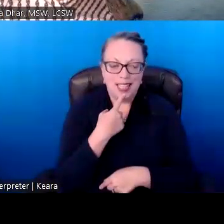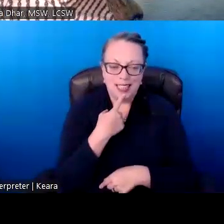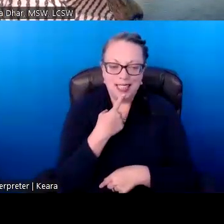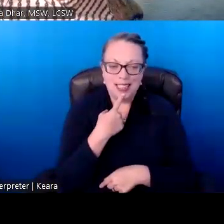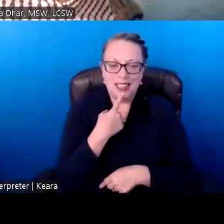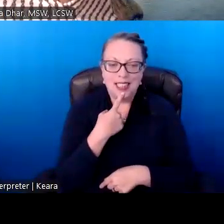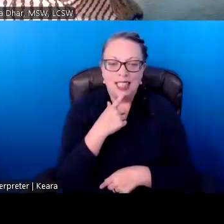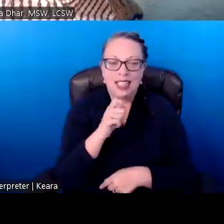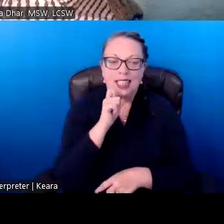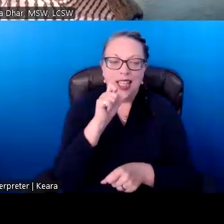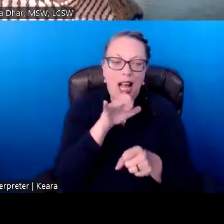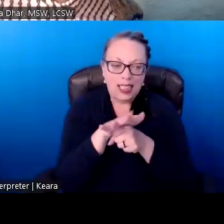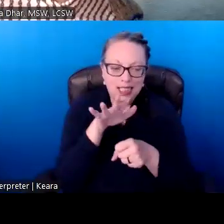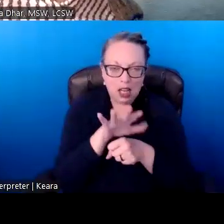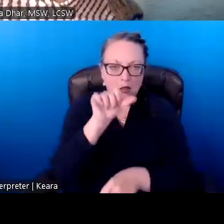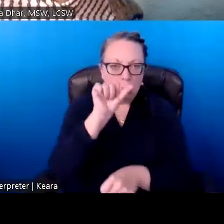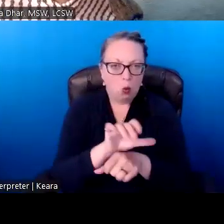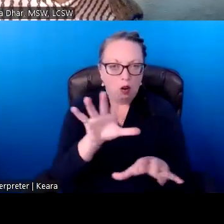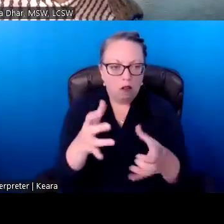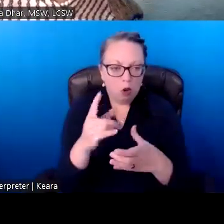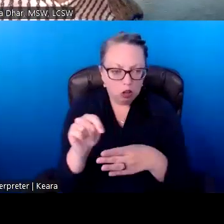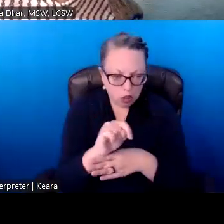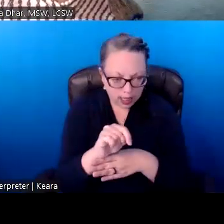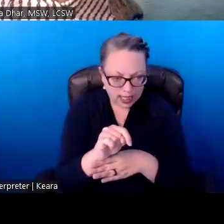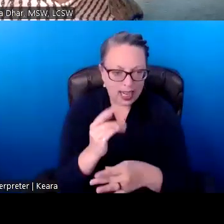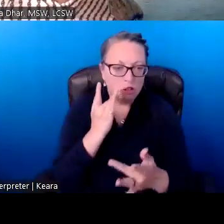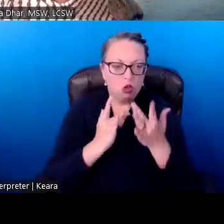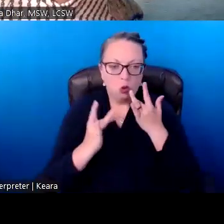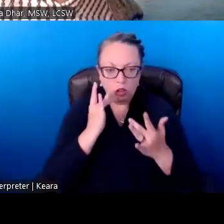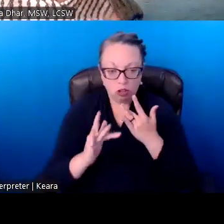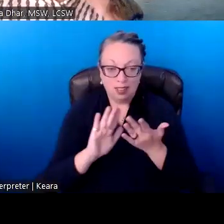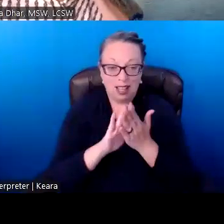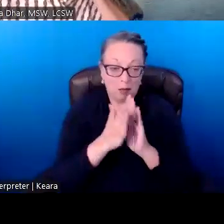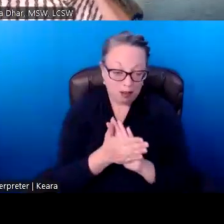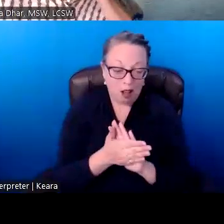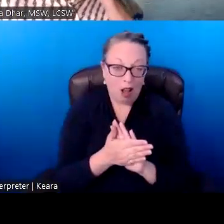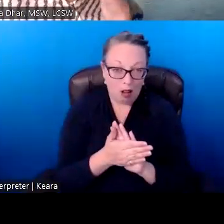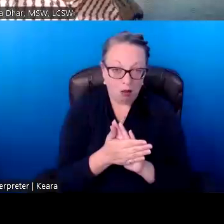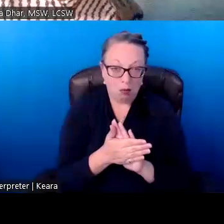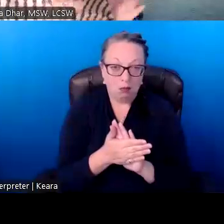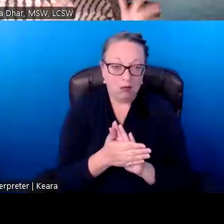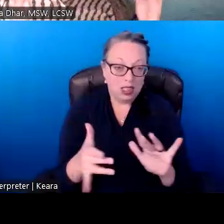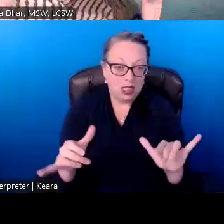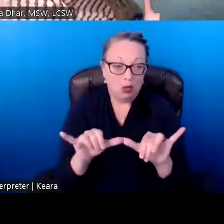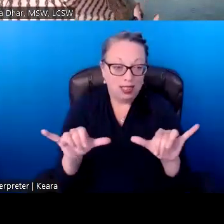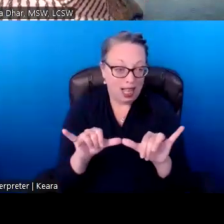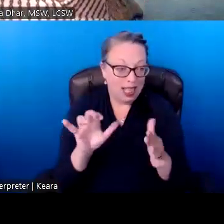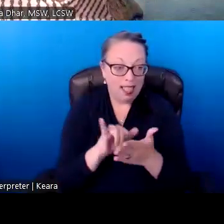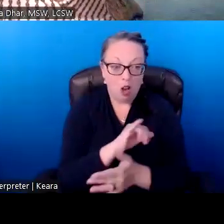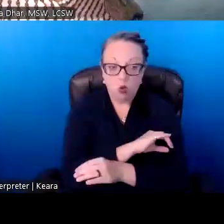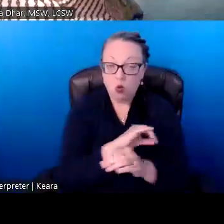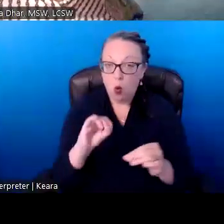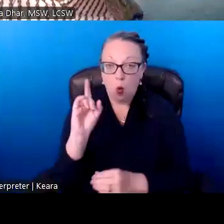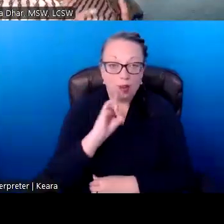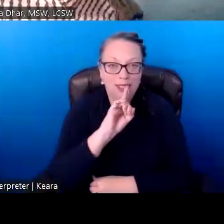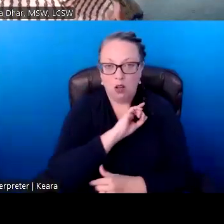training and workforce shortages have grown to such proportions that no single approach is